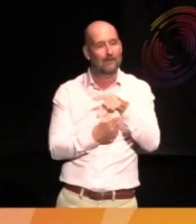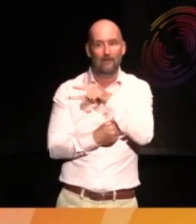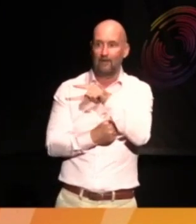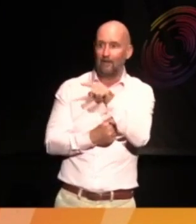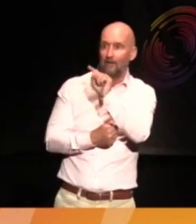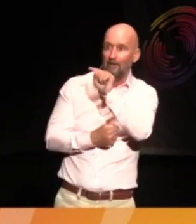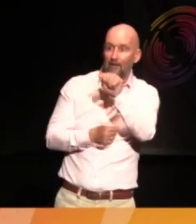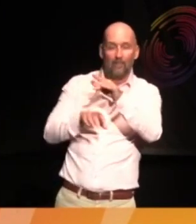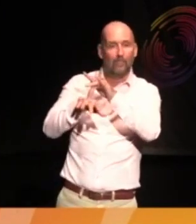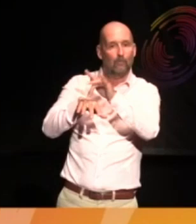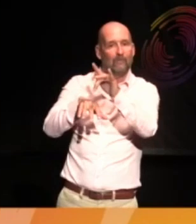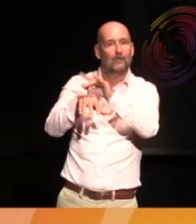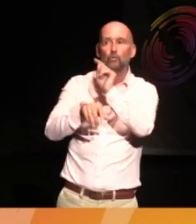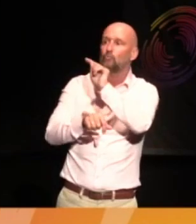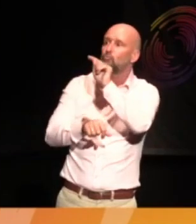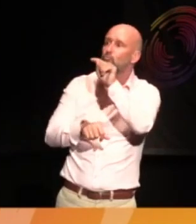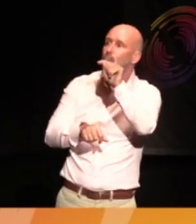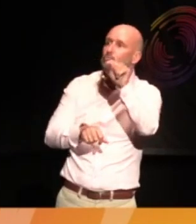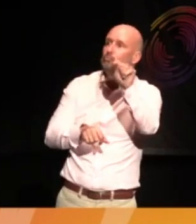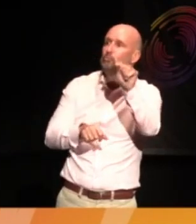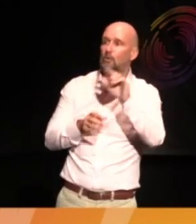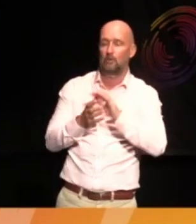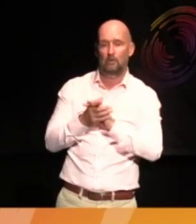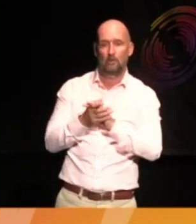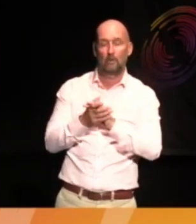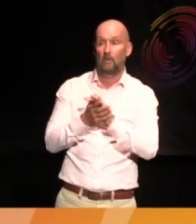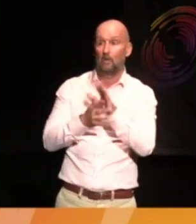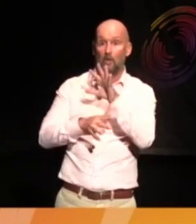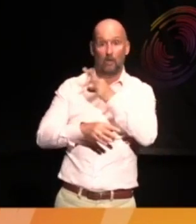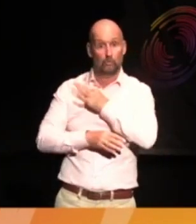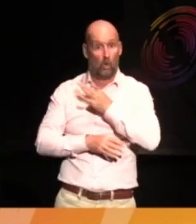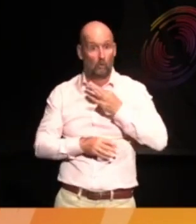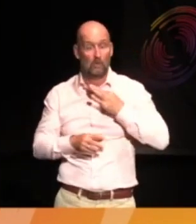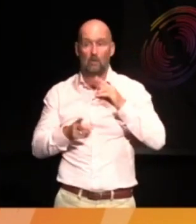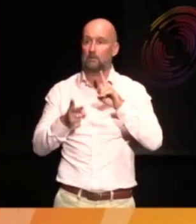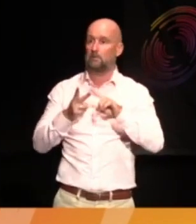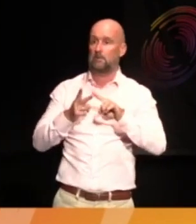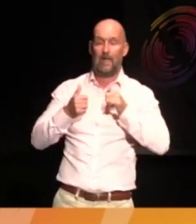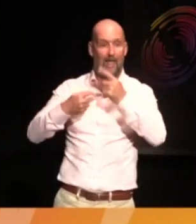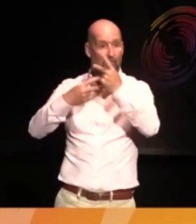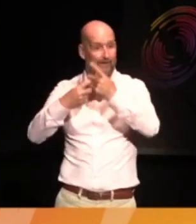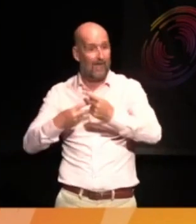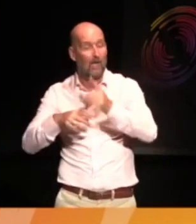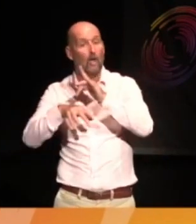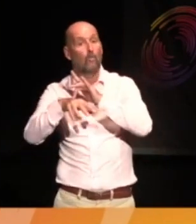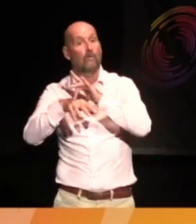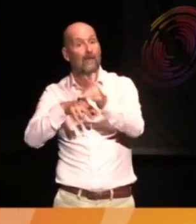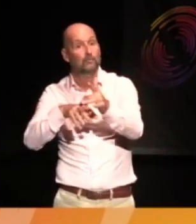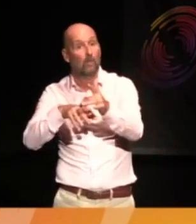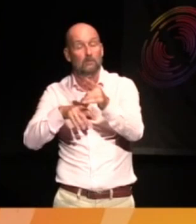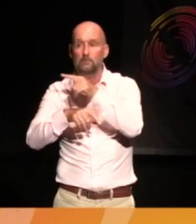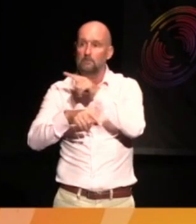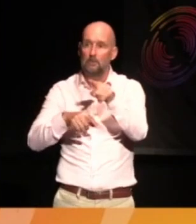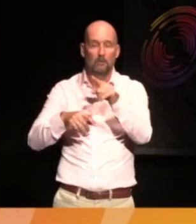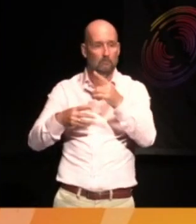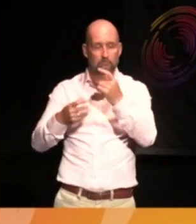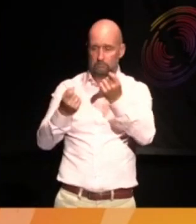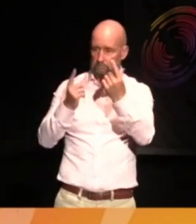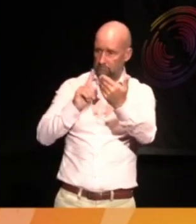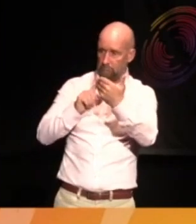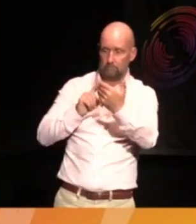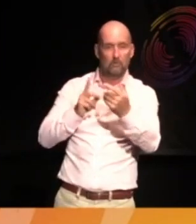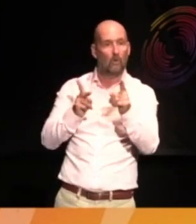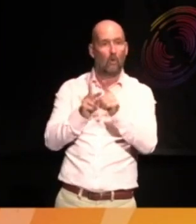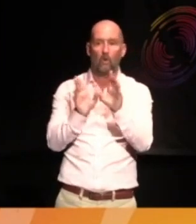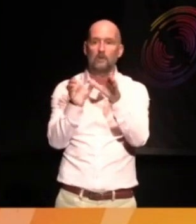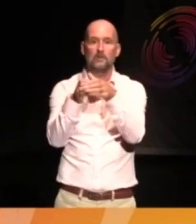relevant professionals around us. So it's all the doctors and healthcare professionals on the one side, and then it's the Department